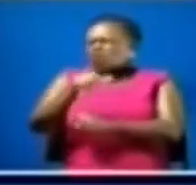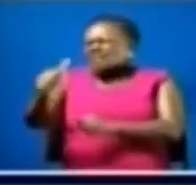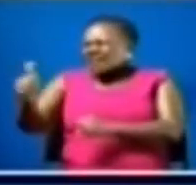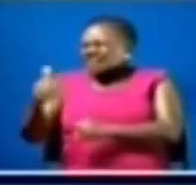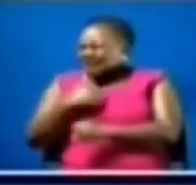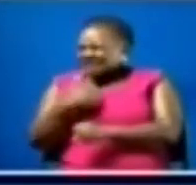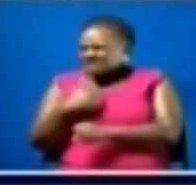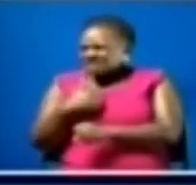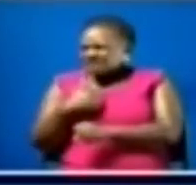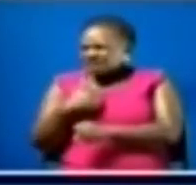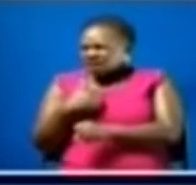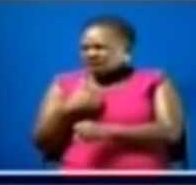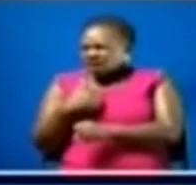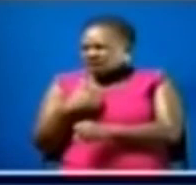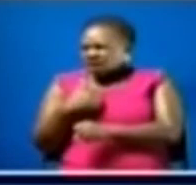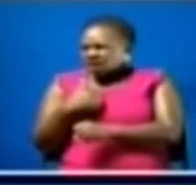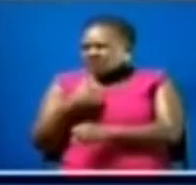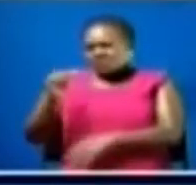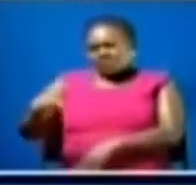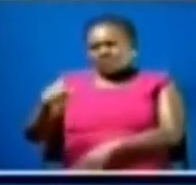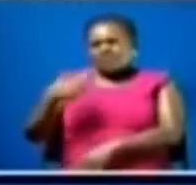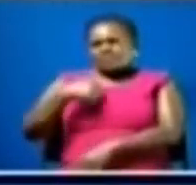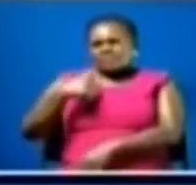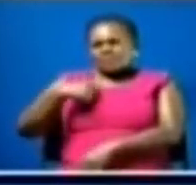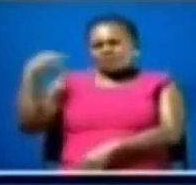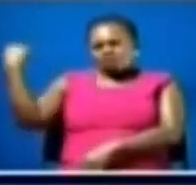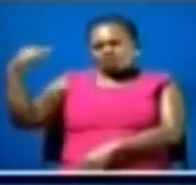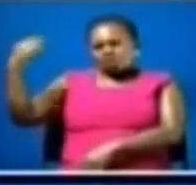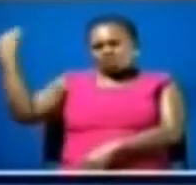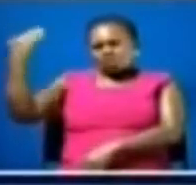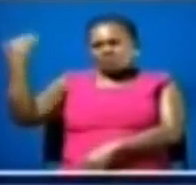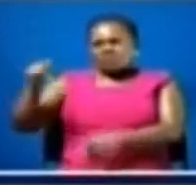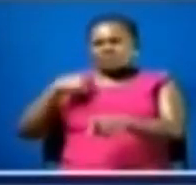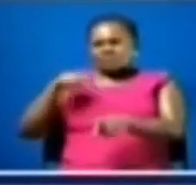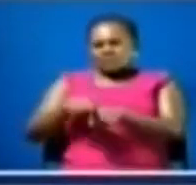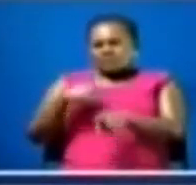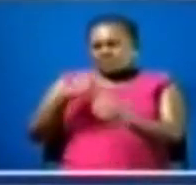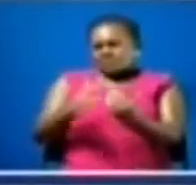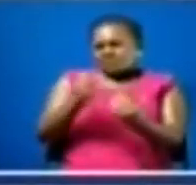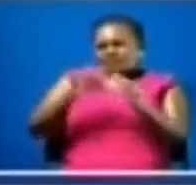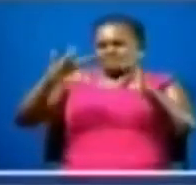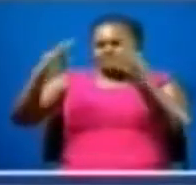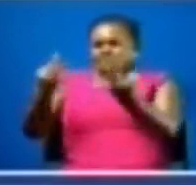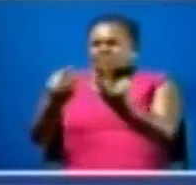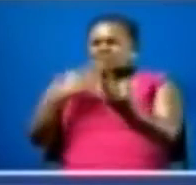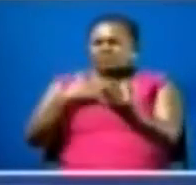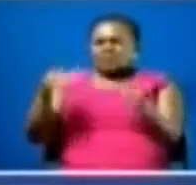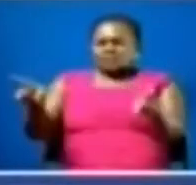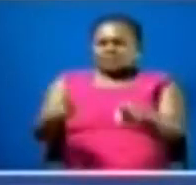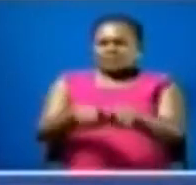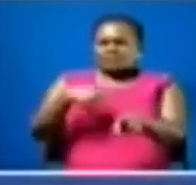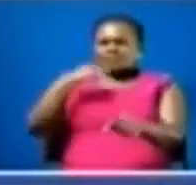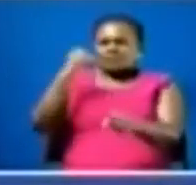from, you know, ministering the gospel. Yeah, ministering the gospel. I am a mother, take care of my family. Definitely. And of course,